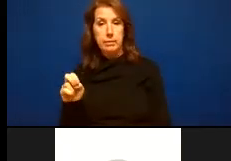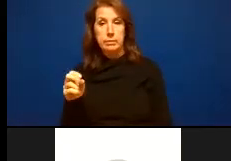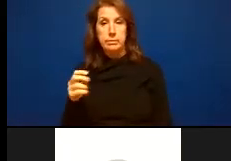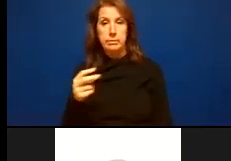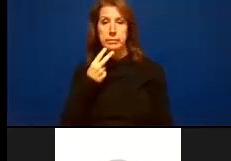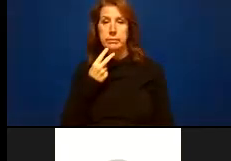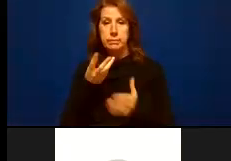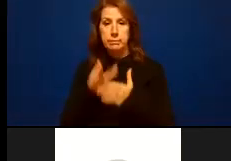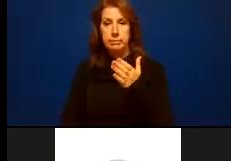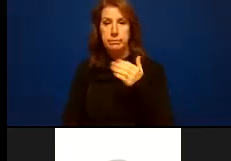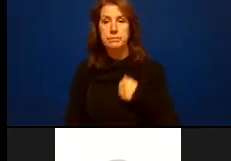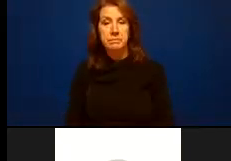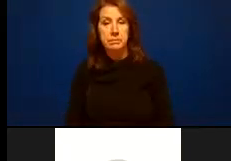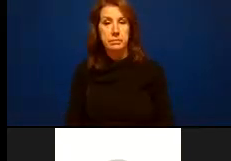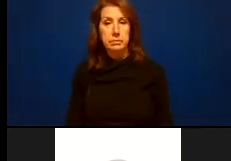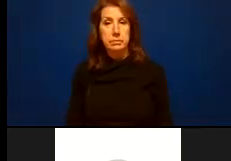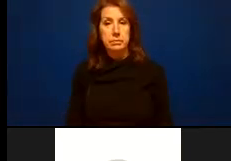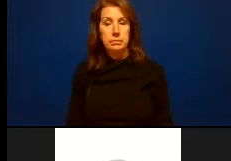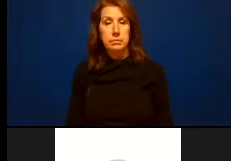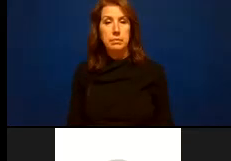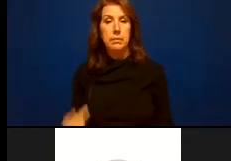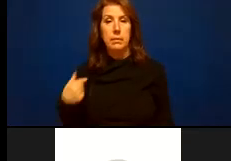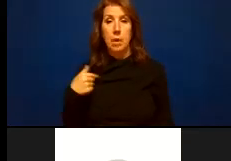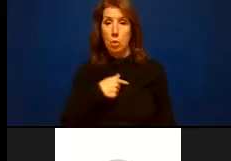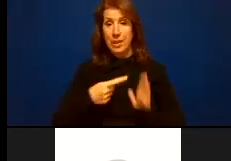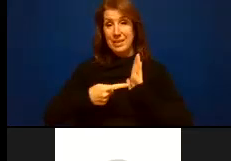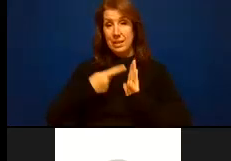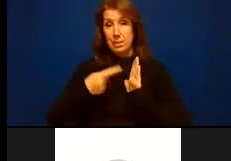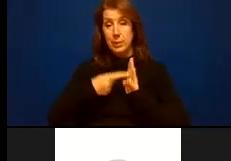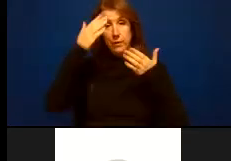we may sometimes forget is that